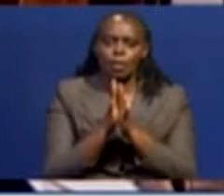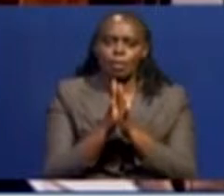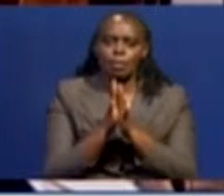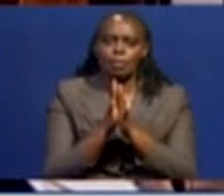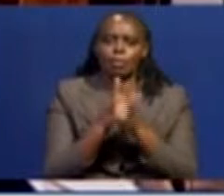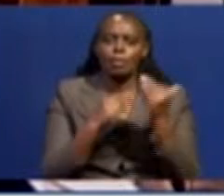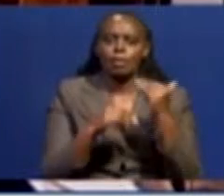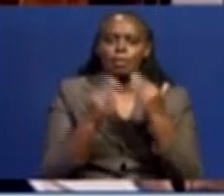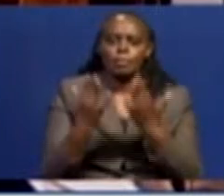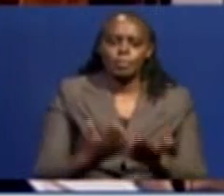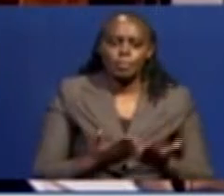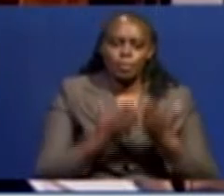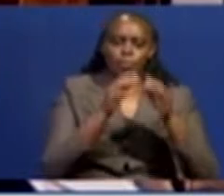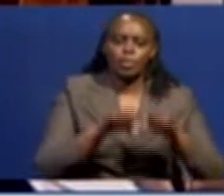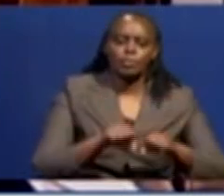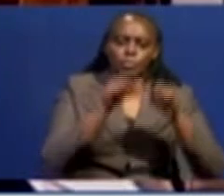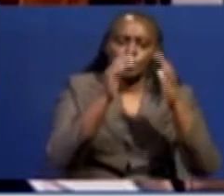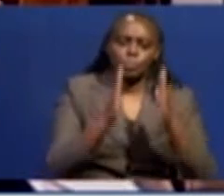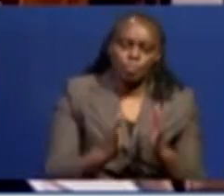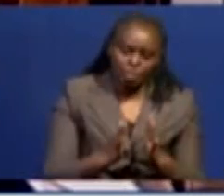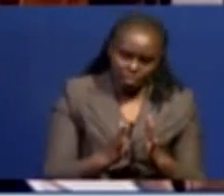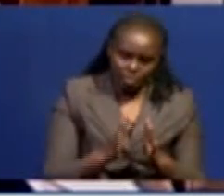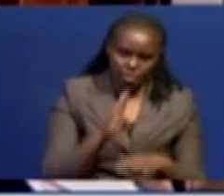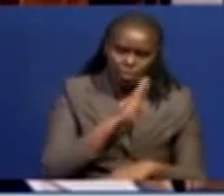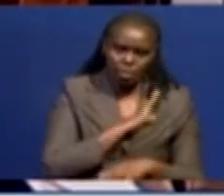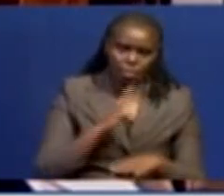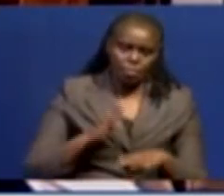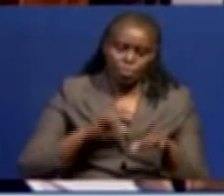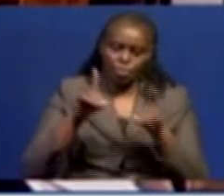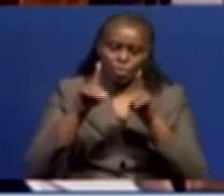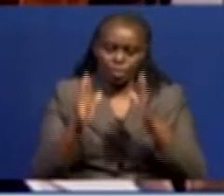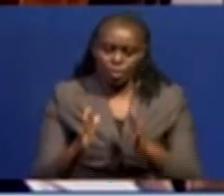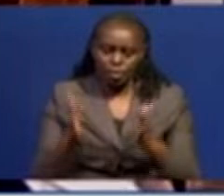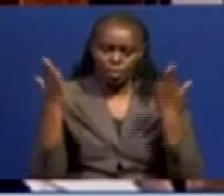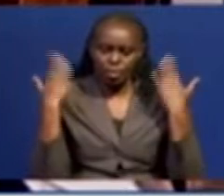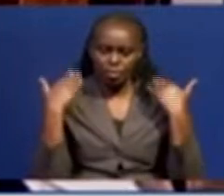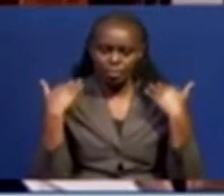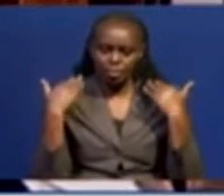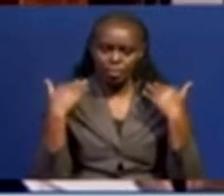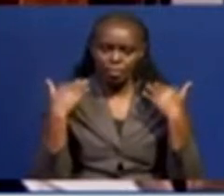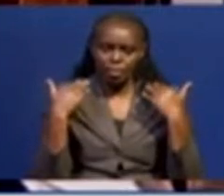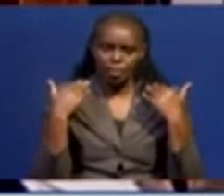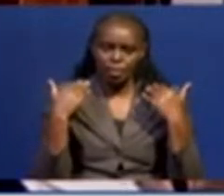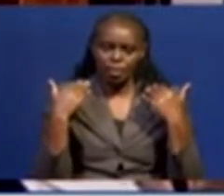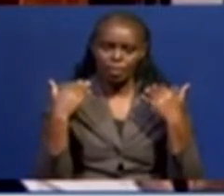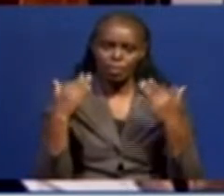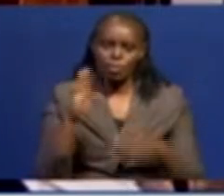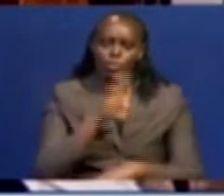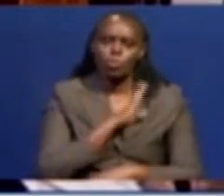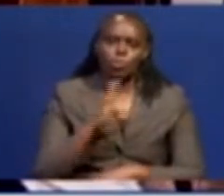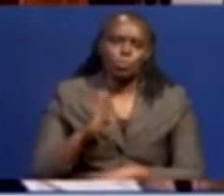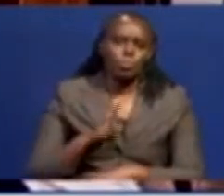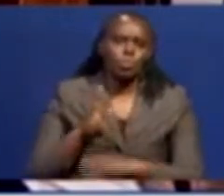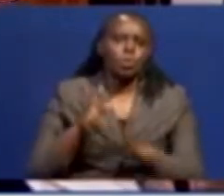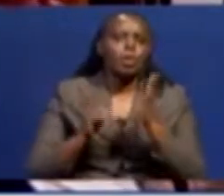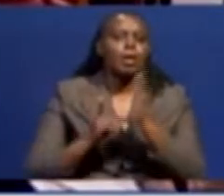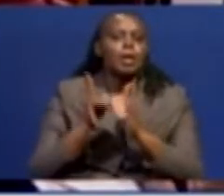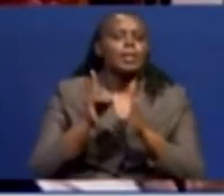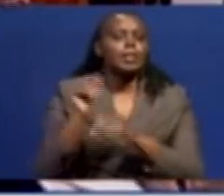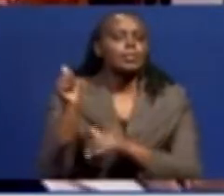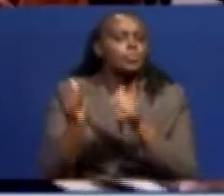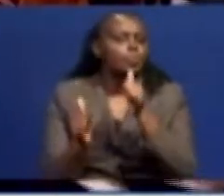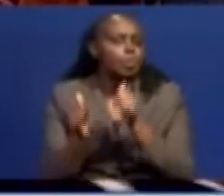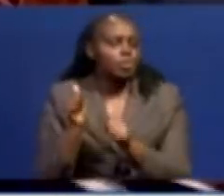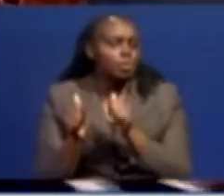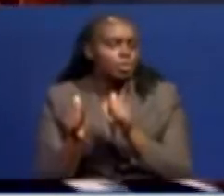And rest and by hand delivered to the chairman, Board of Directors, Meru County Revenue Board. Which